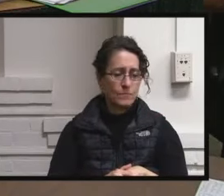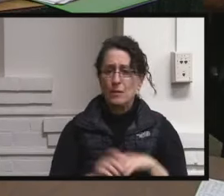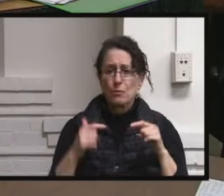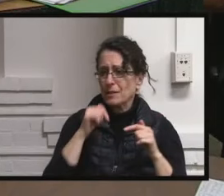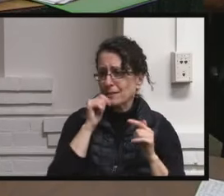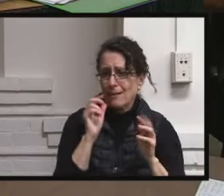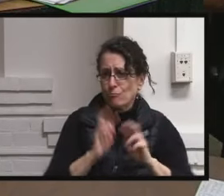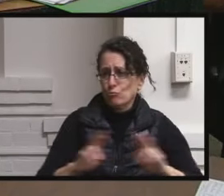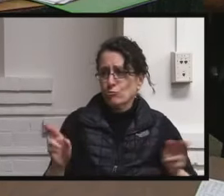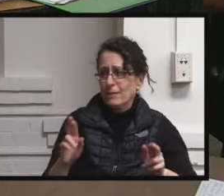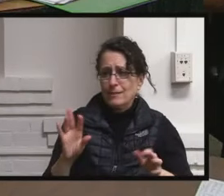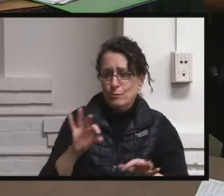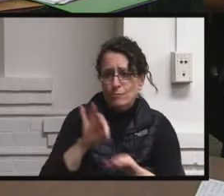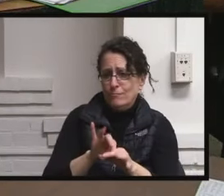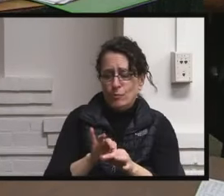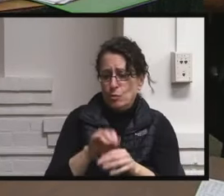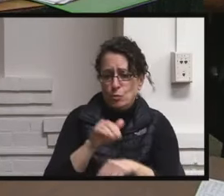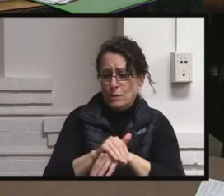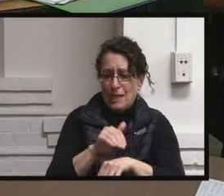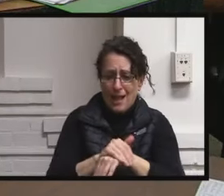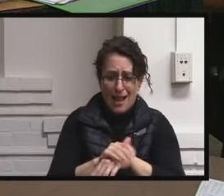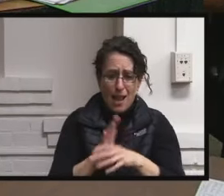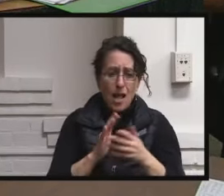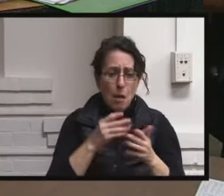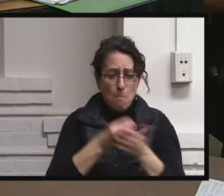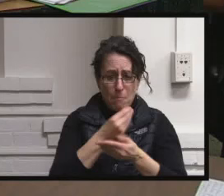said, no MRF budget